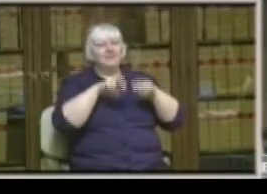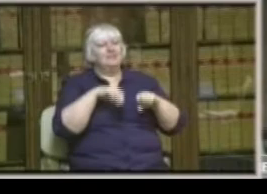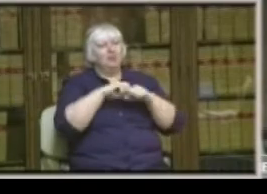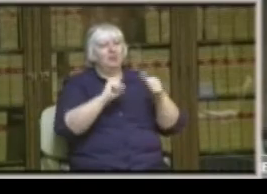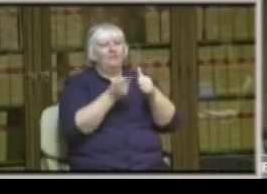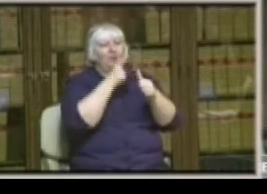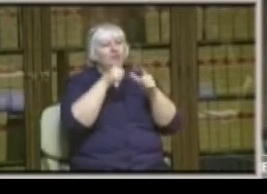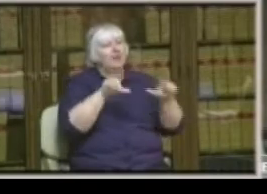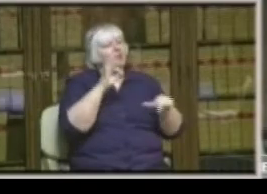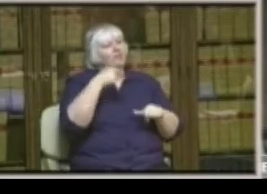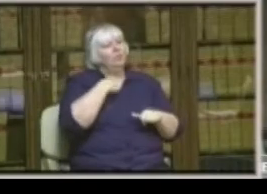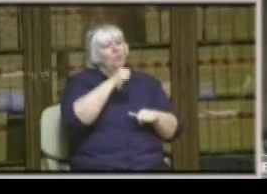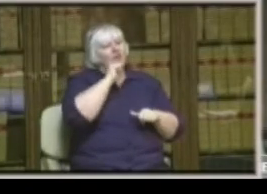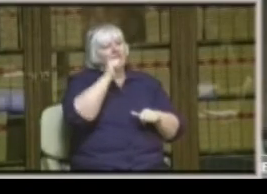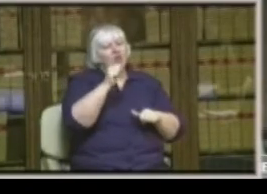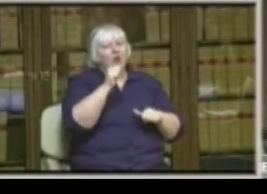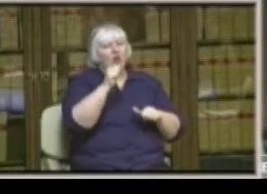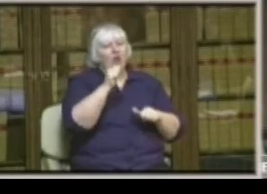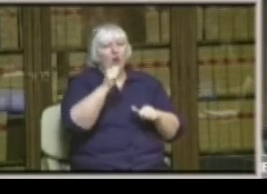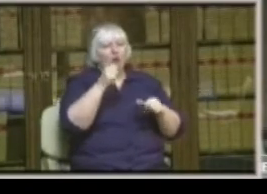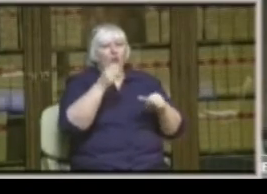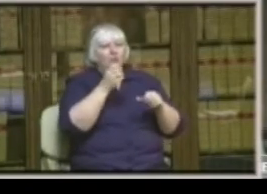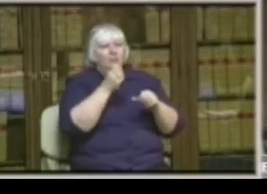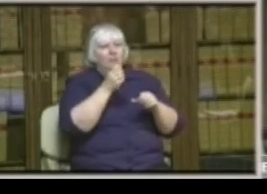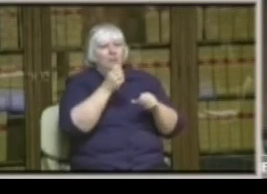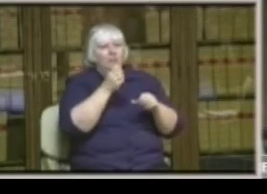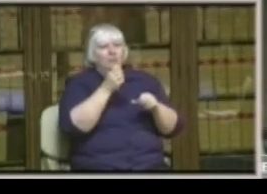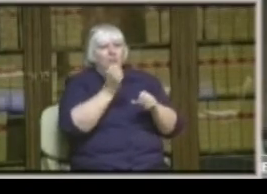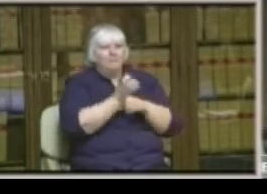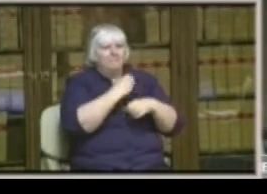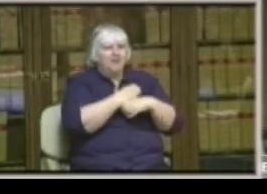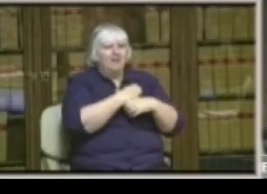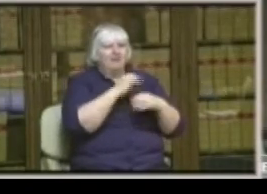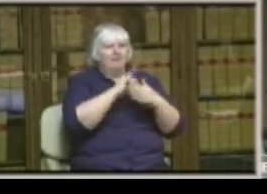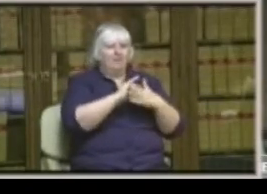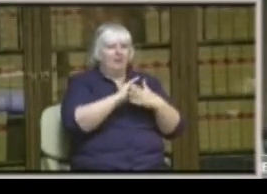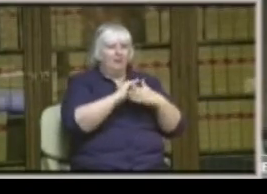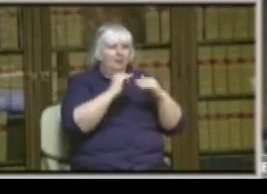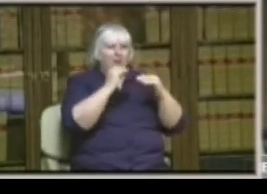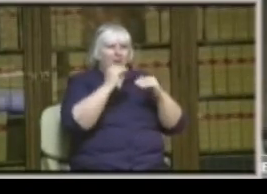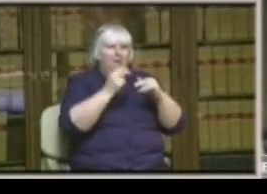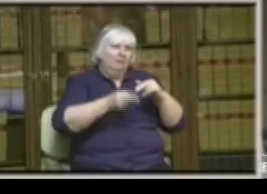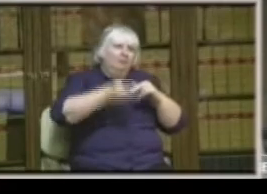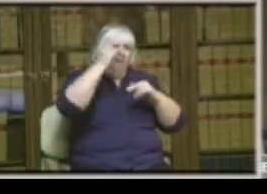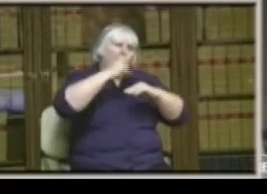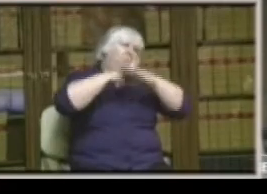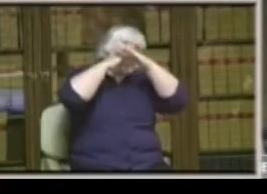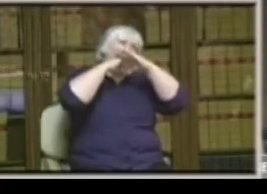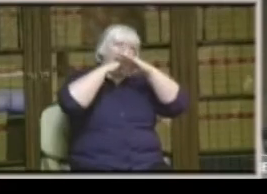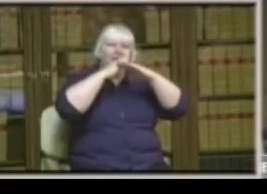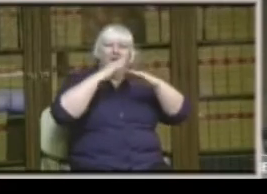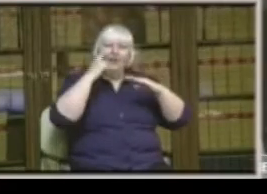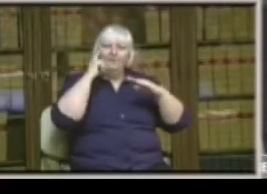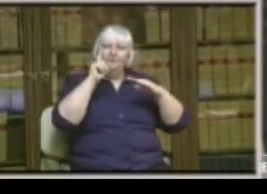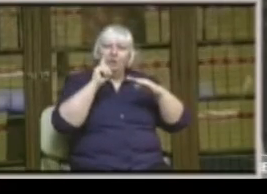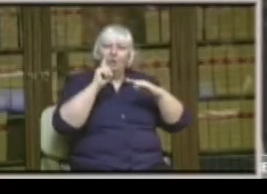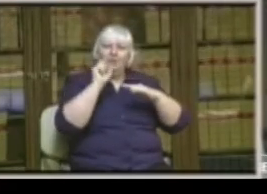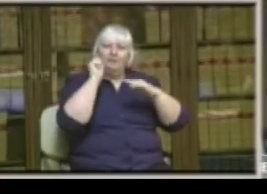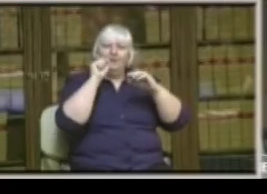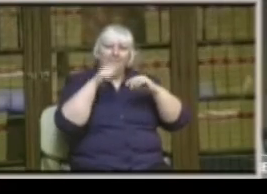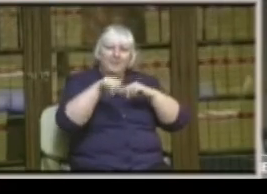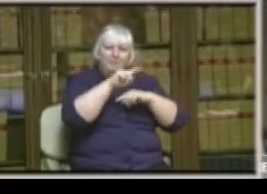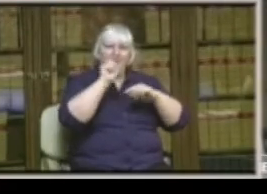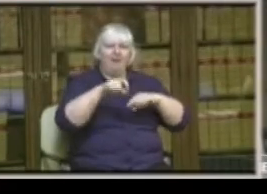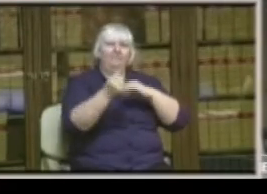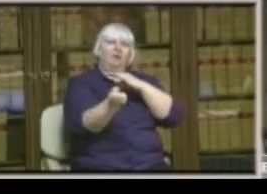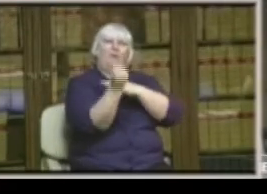if we aren't creating this insurmountable barrier to graduating. And I think the evidence for that is, I understand